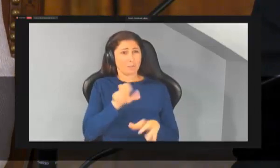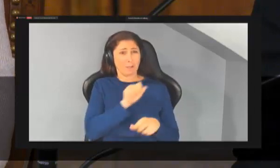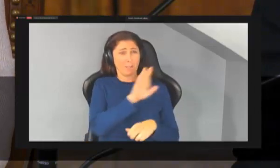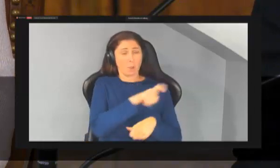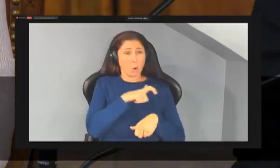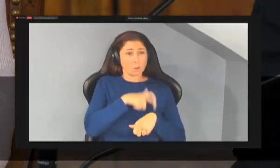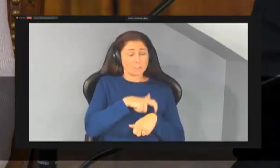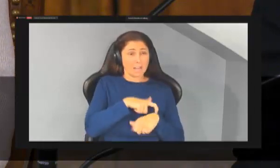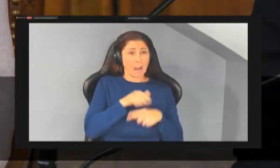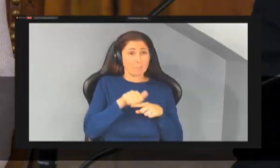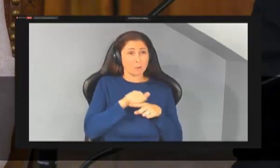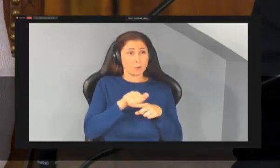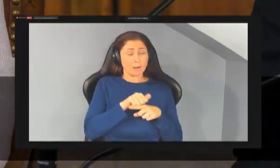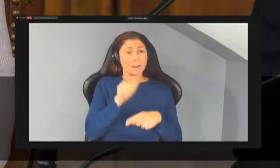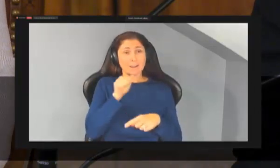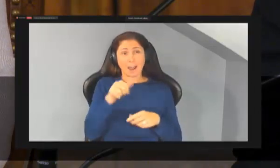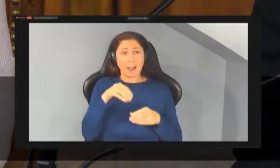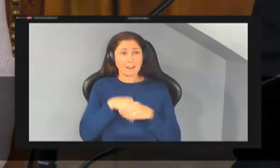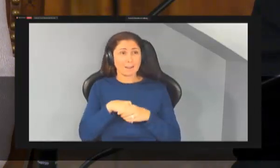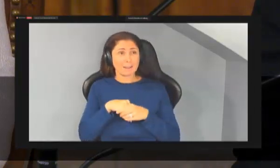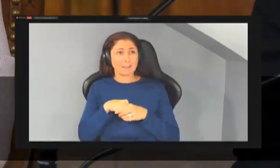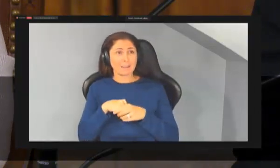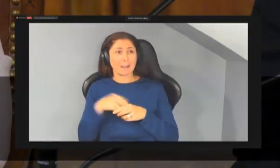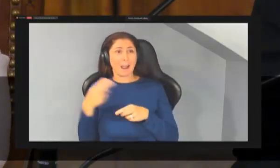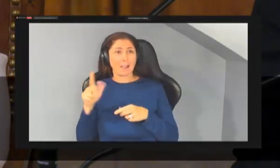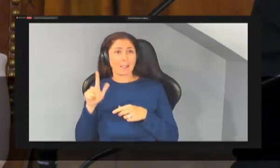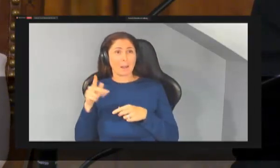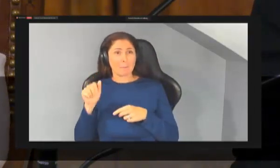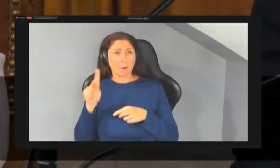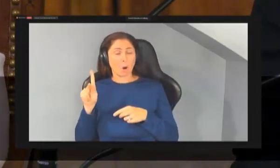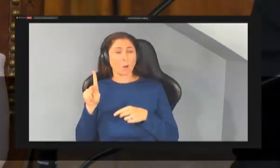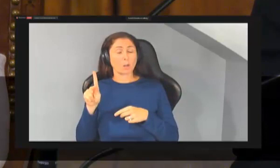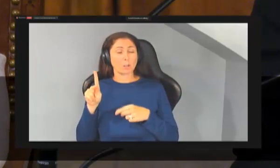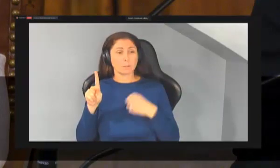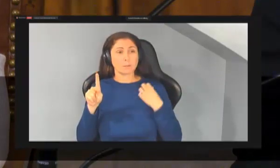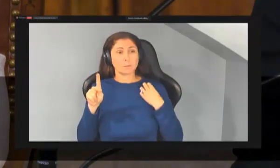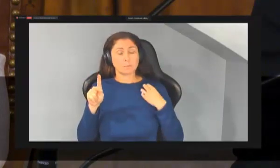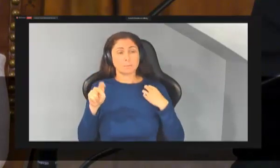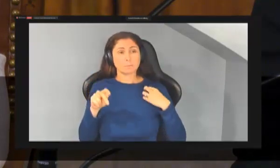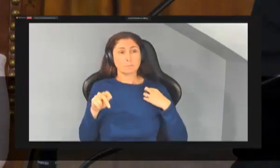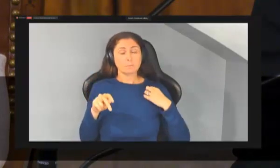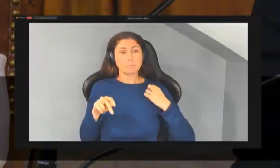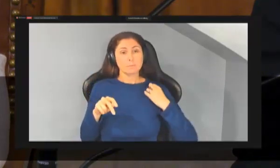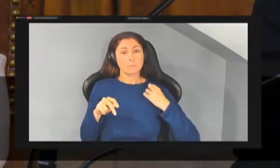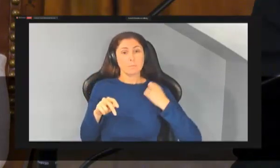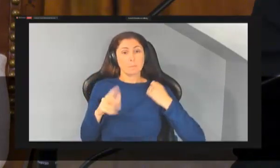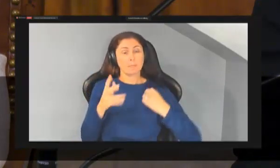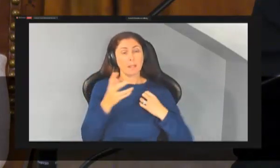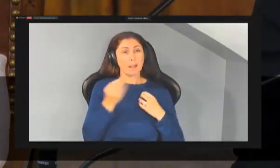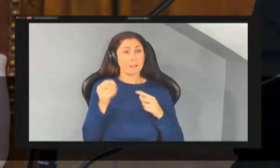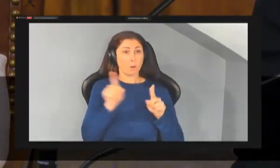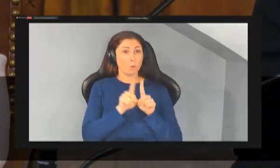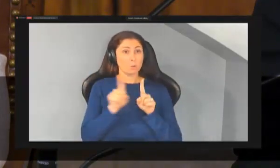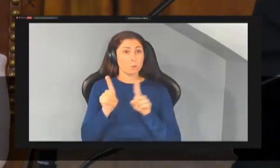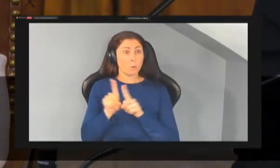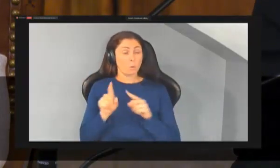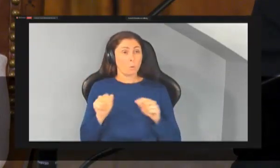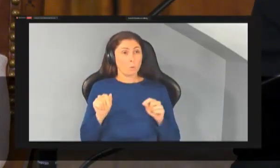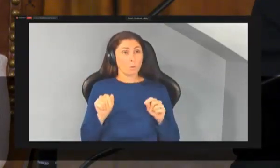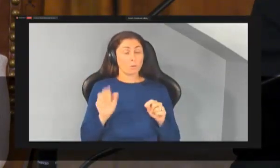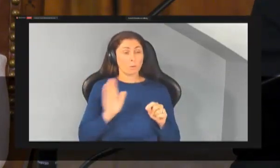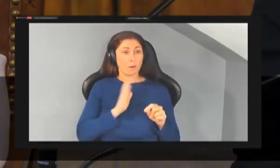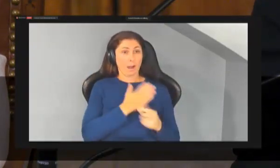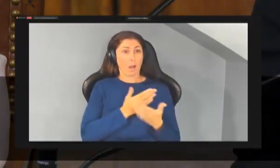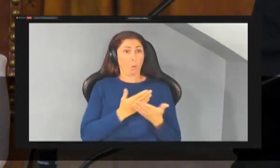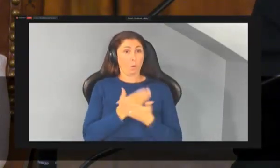not in Highland Park, or technically, but with the nearest shot of Highland Park. And also, our new police